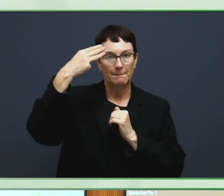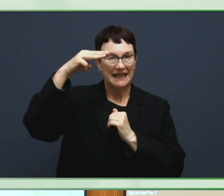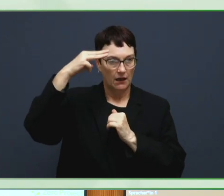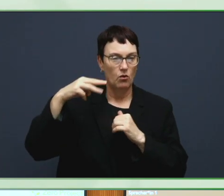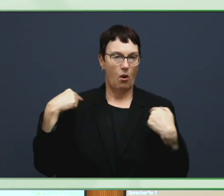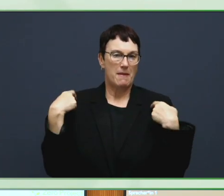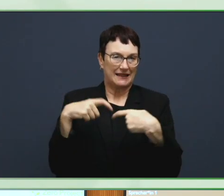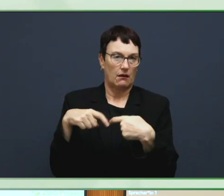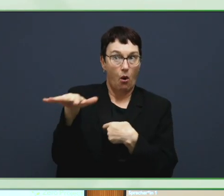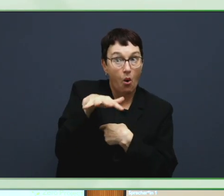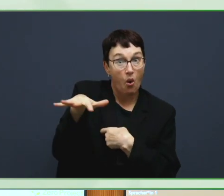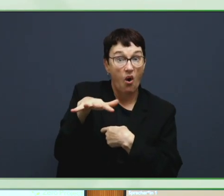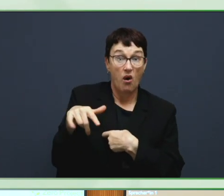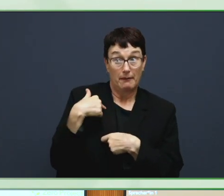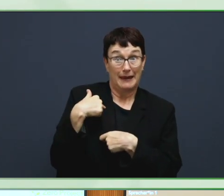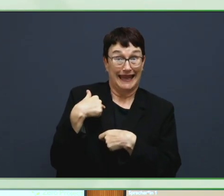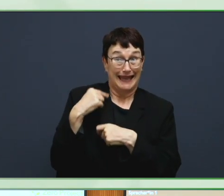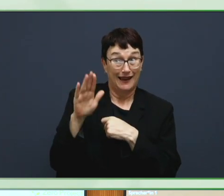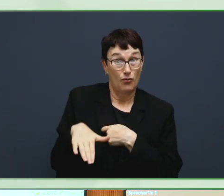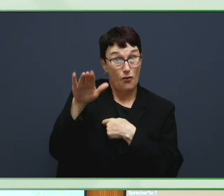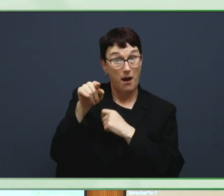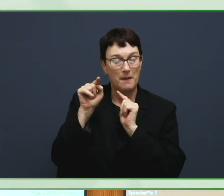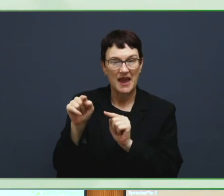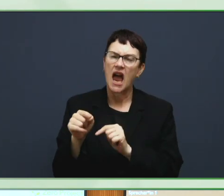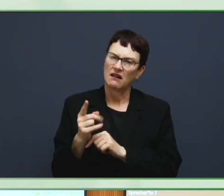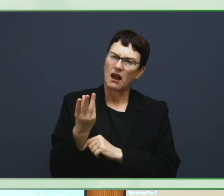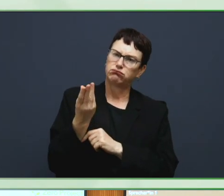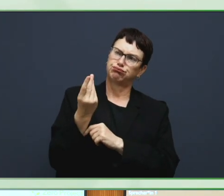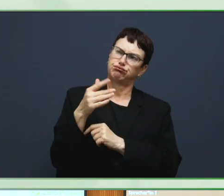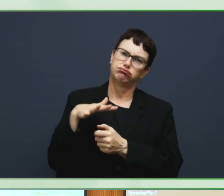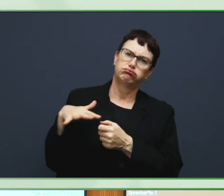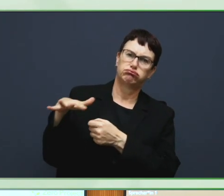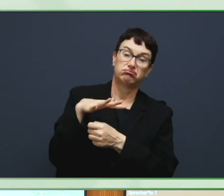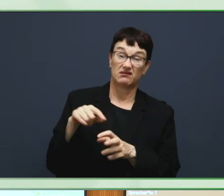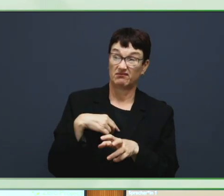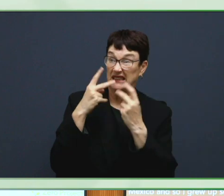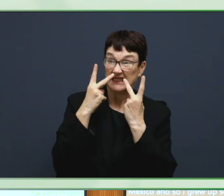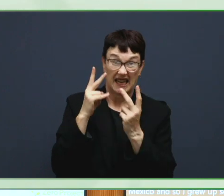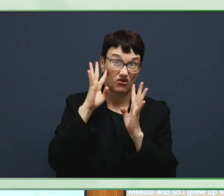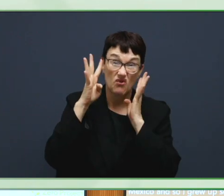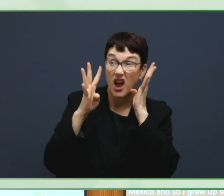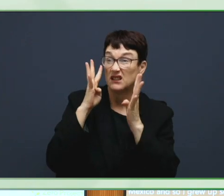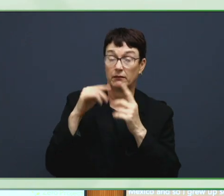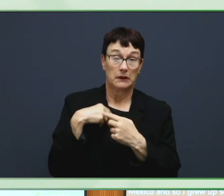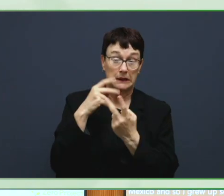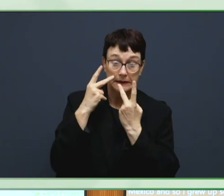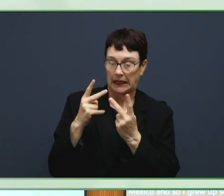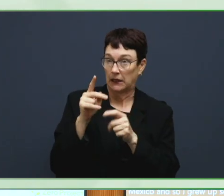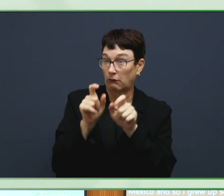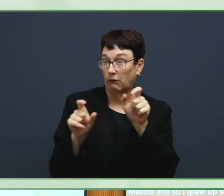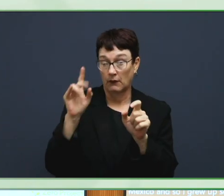up seeing the power of innovation, creativity to create social